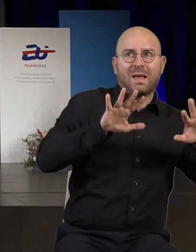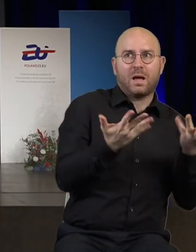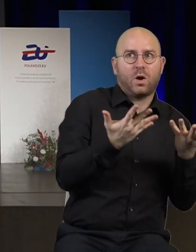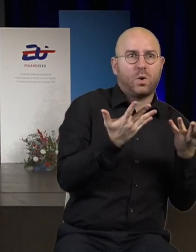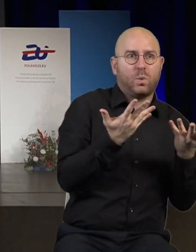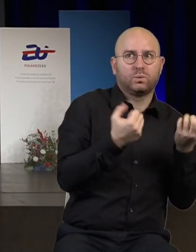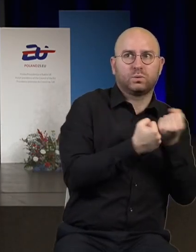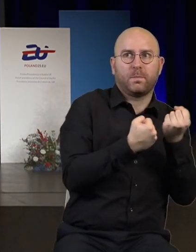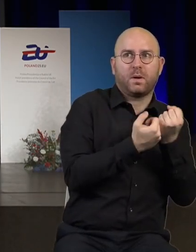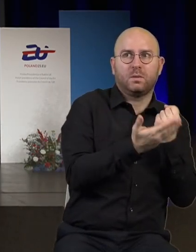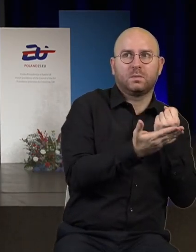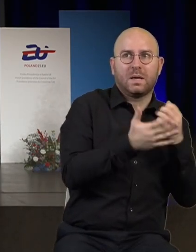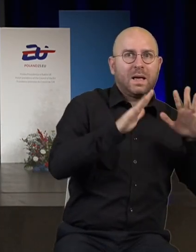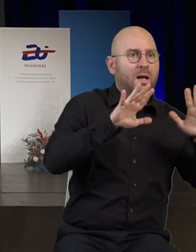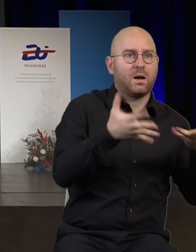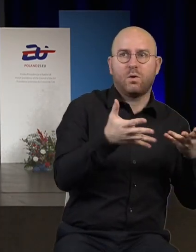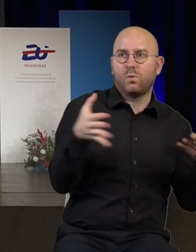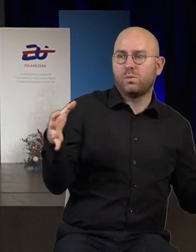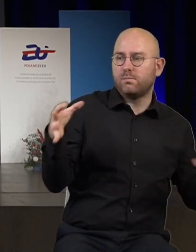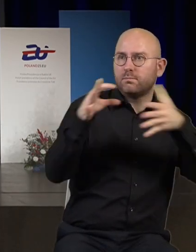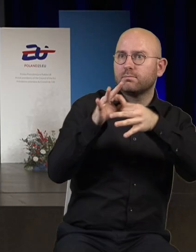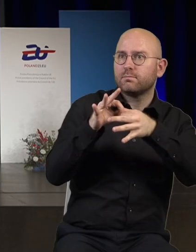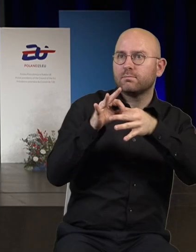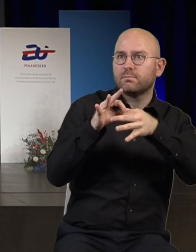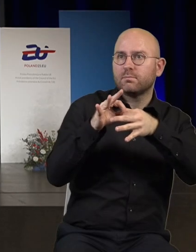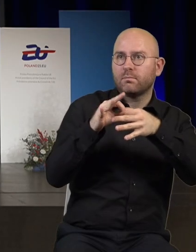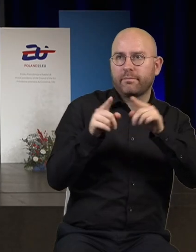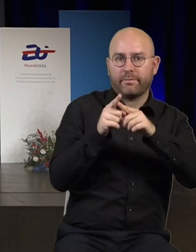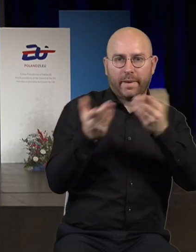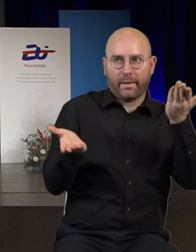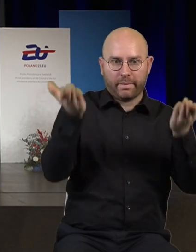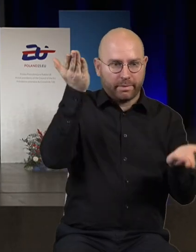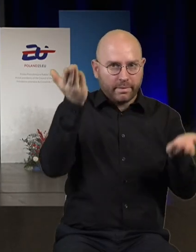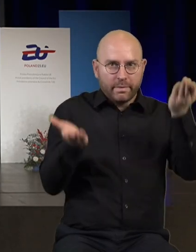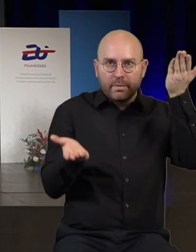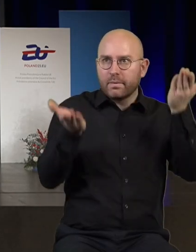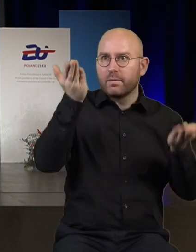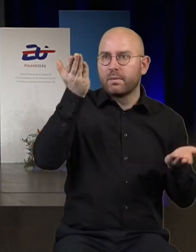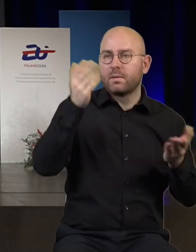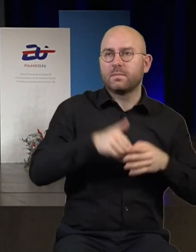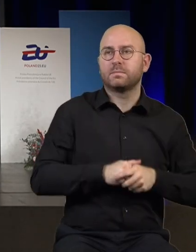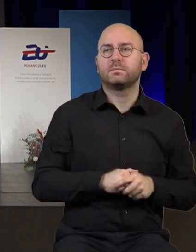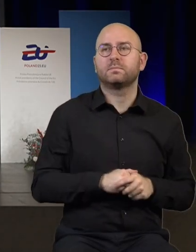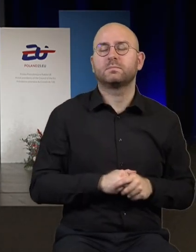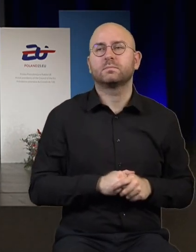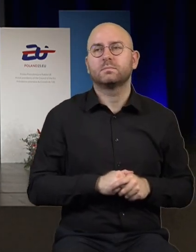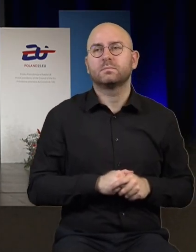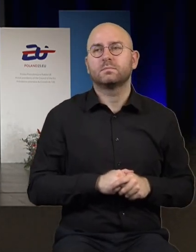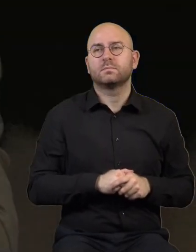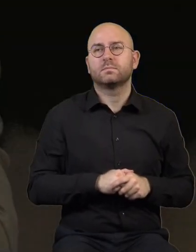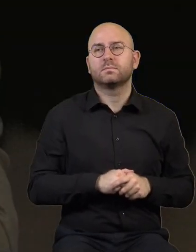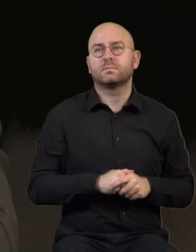Thank you, Pavel. Can you hear me? Thanks very much, and first of all, thank you for inviting us to participate